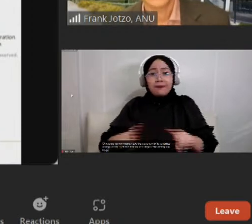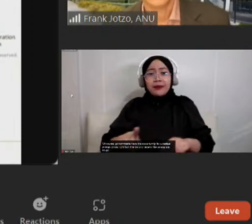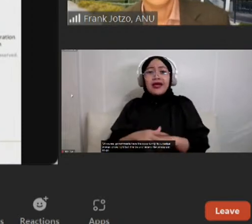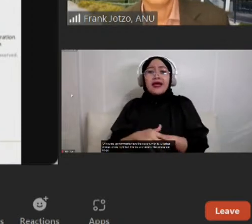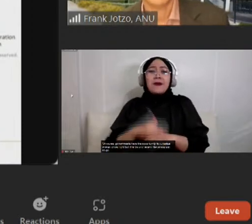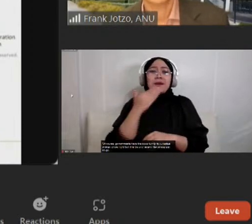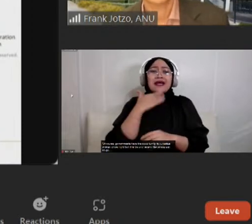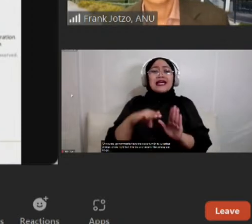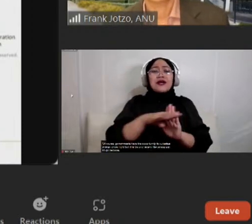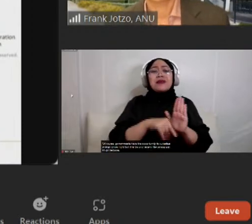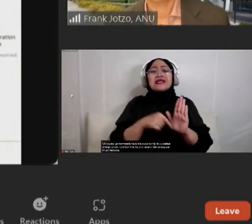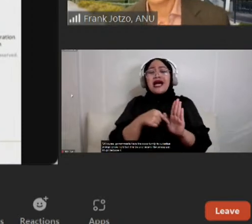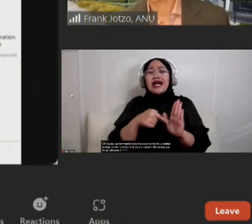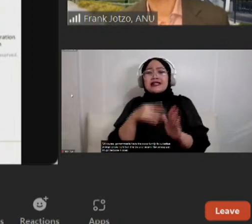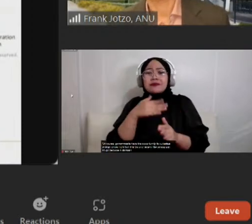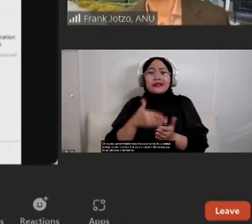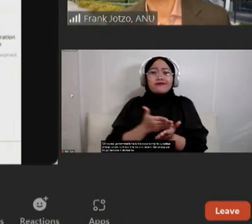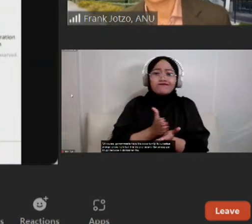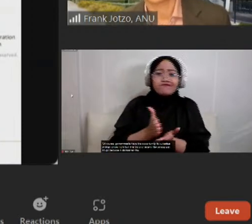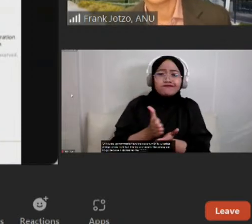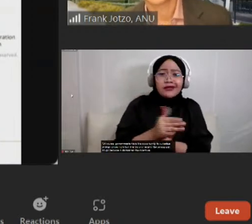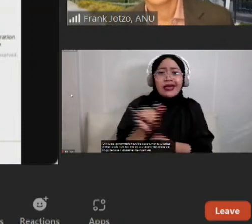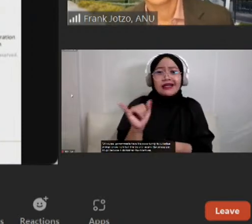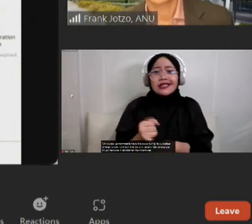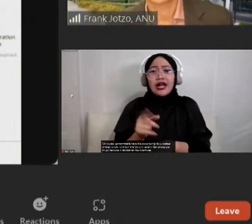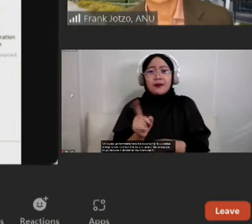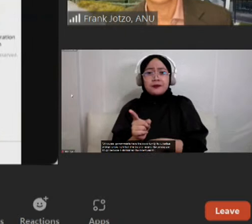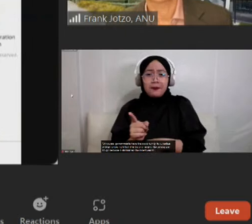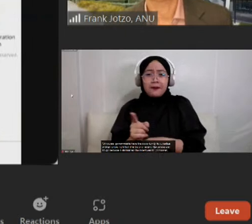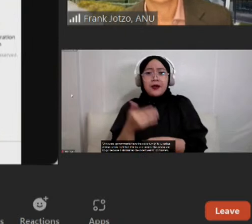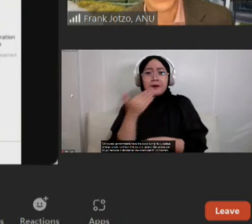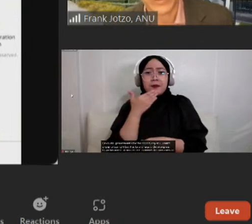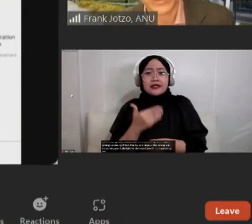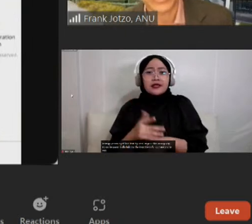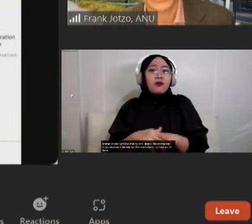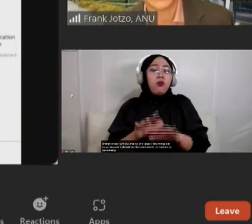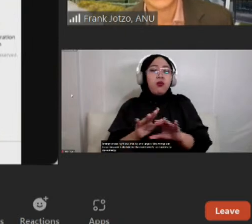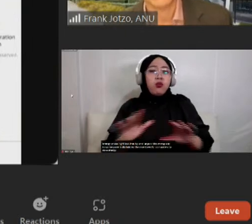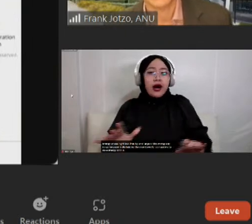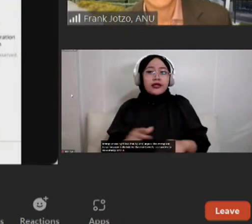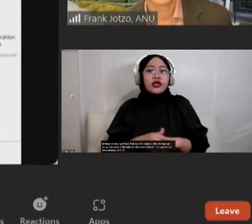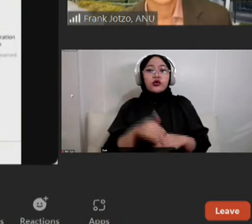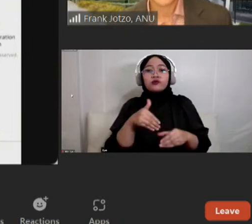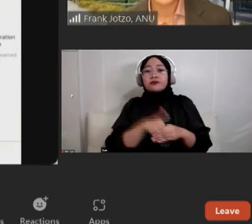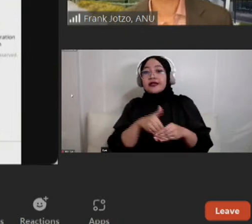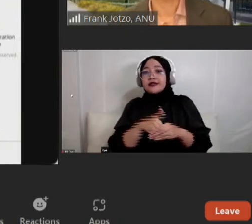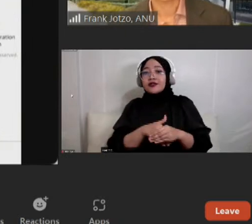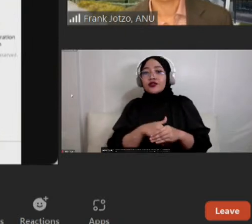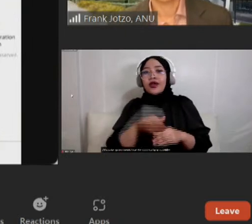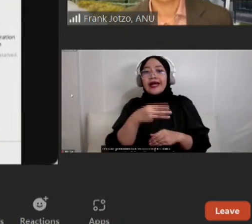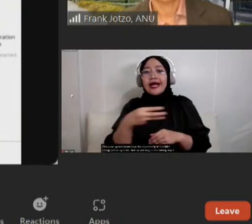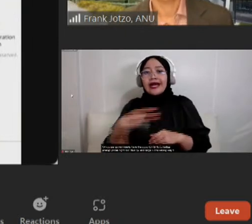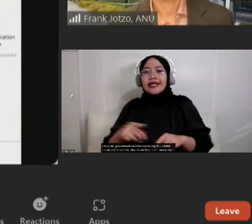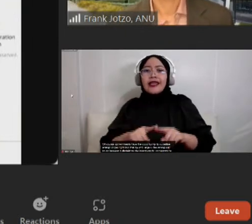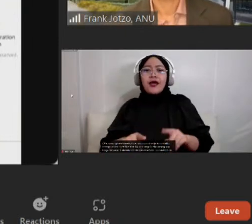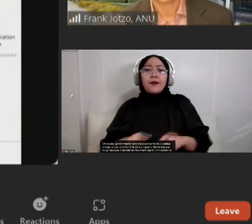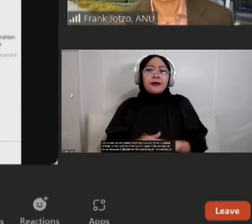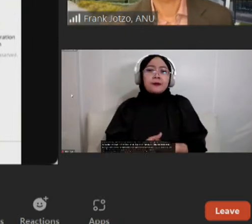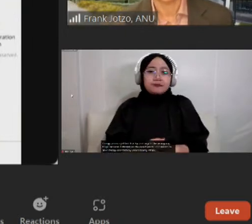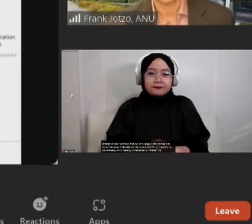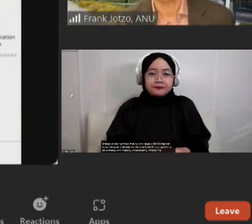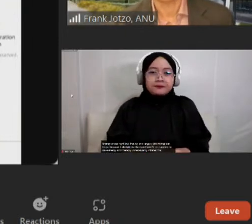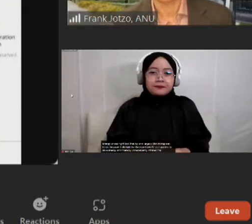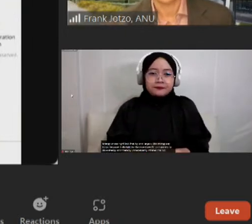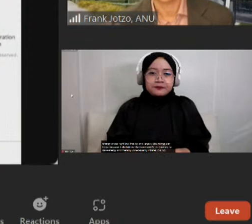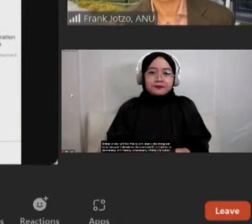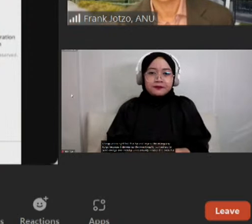go, because it diminishes the incentives for consumers to save energy and thereby unnecessarily inflates